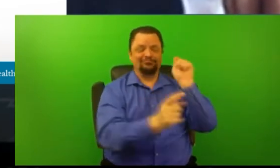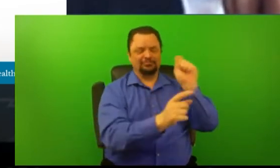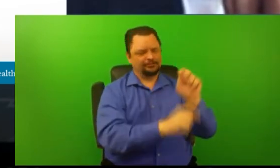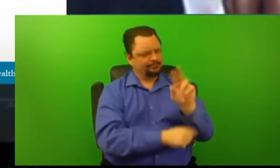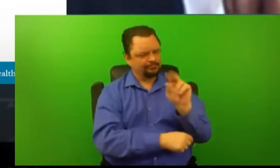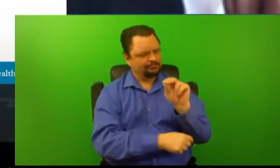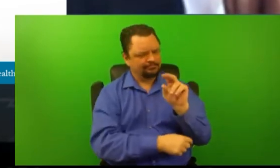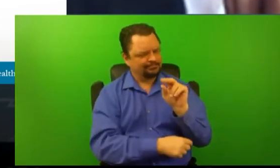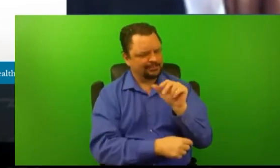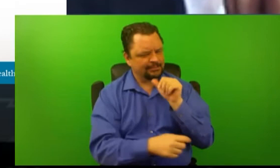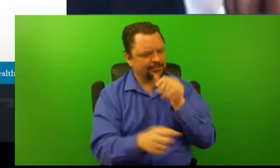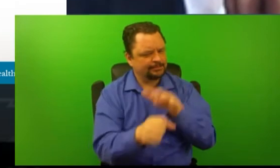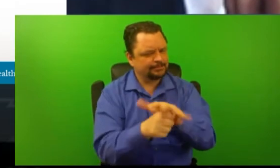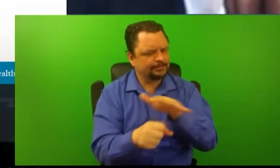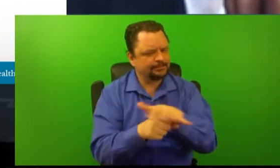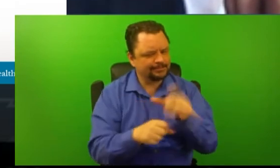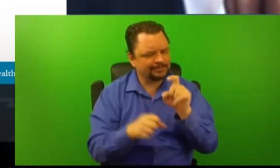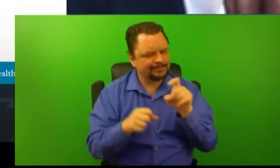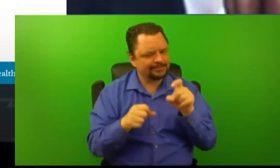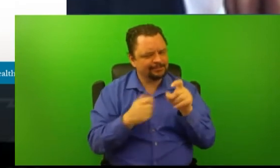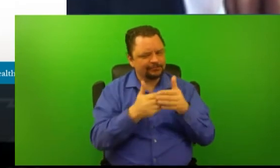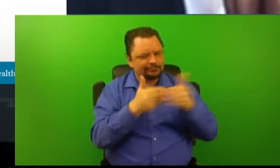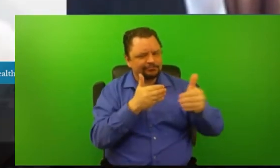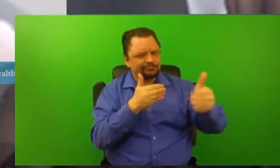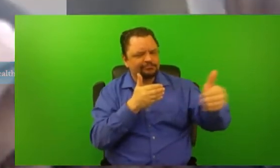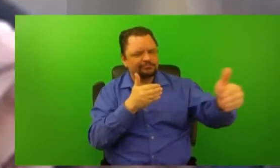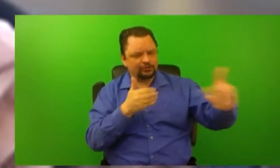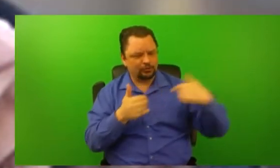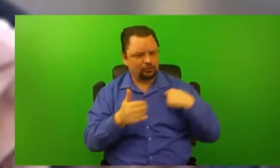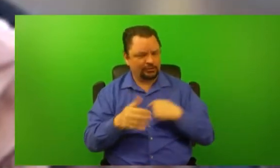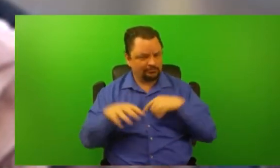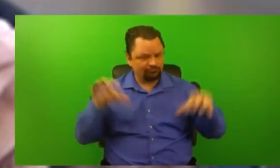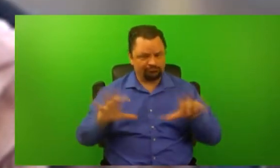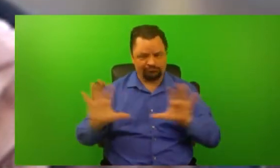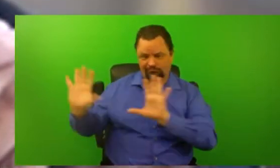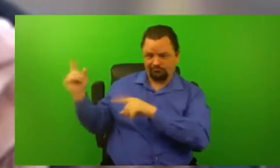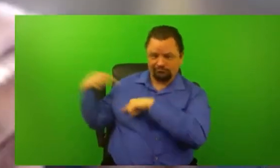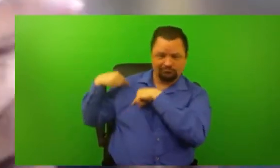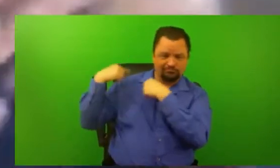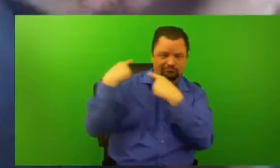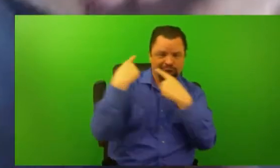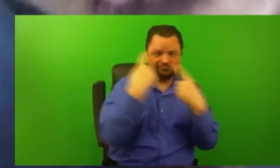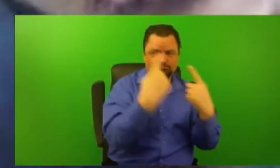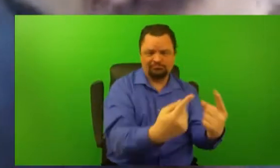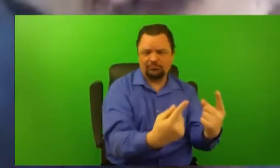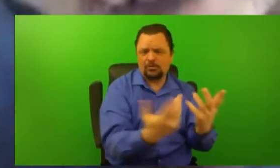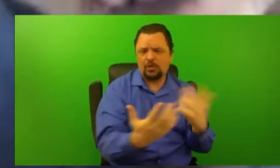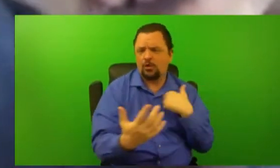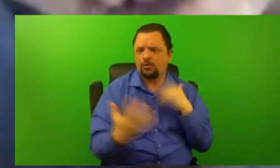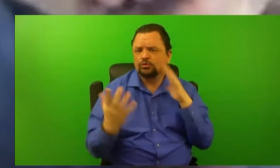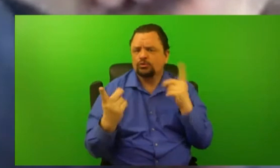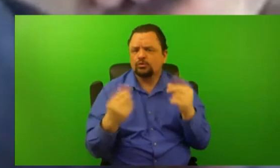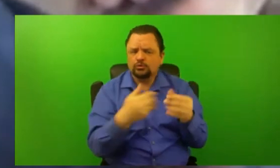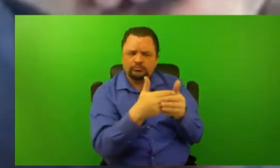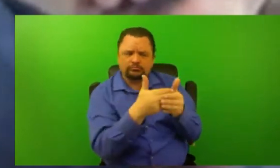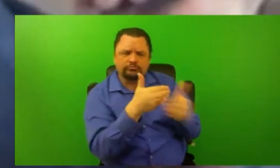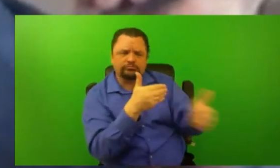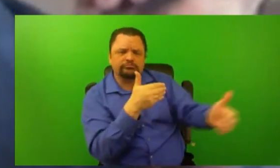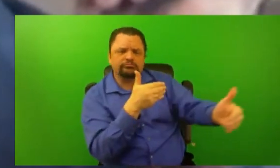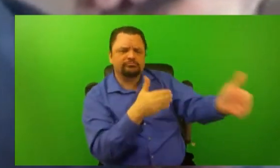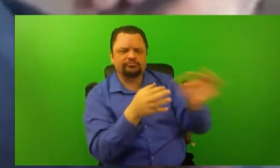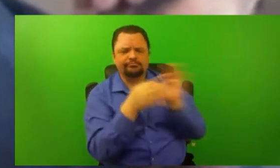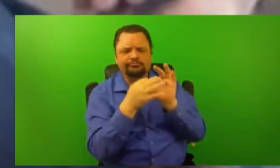we did and will continue to do are important, including vaccines and boosters. So thank you for allowing me to say that, Dr. Turbush.